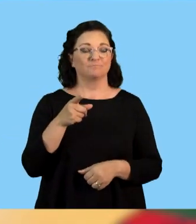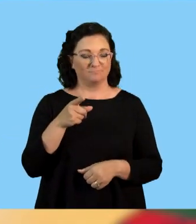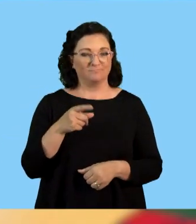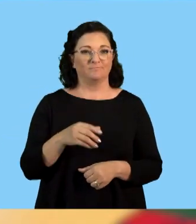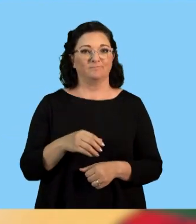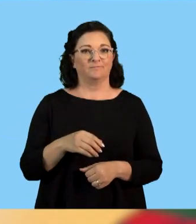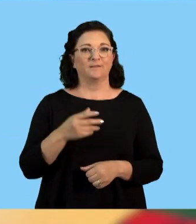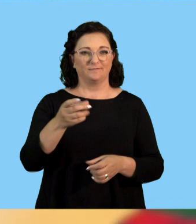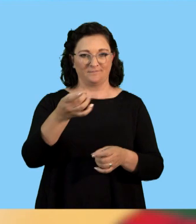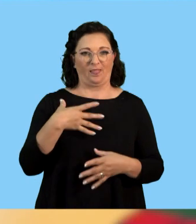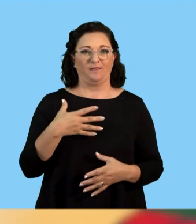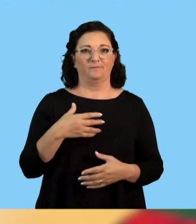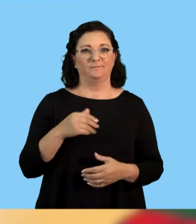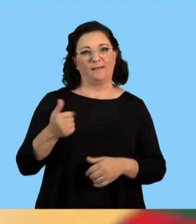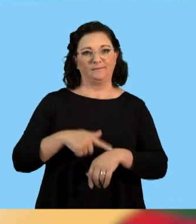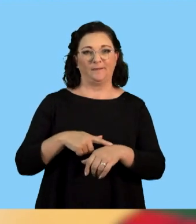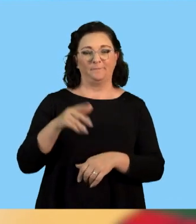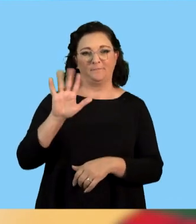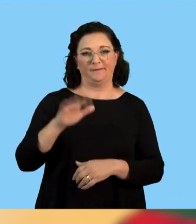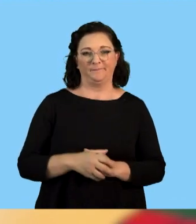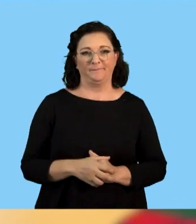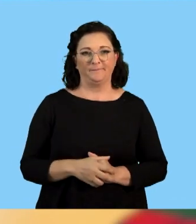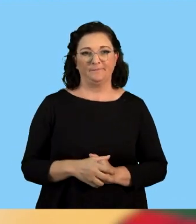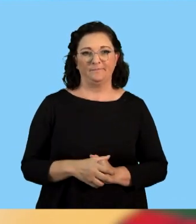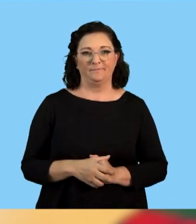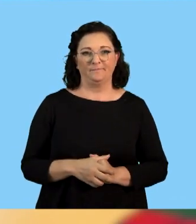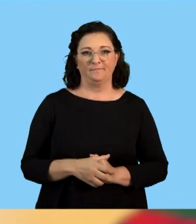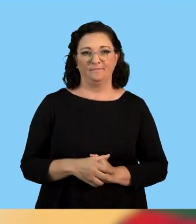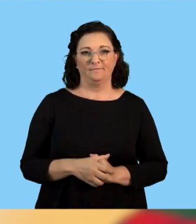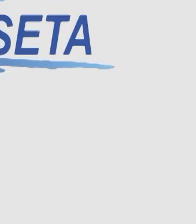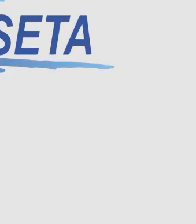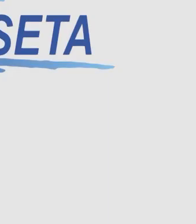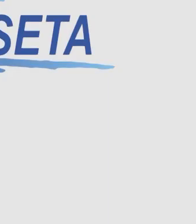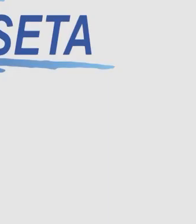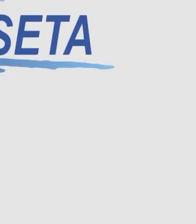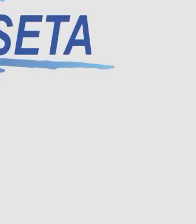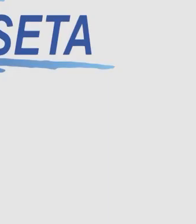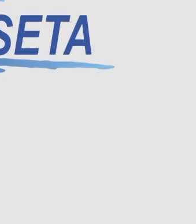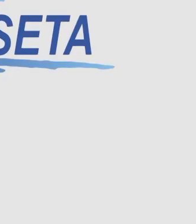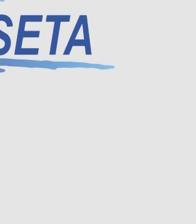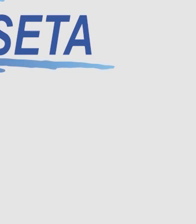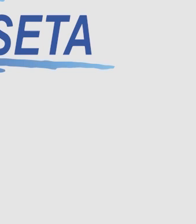you. And I hope to see you next time. Until then, bye.